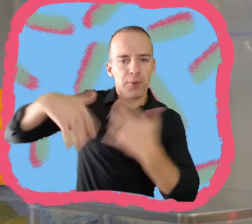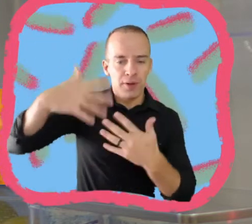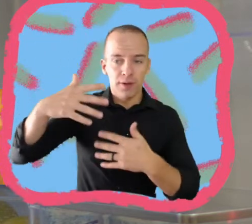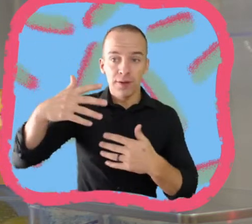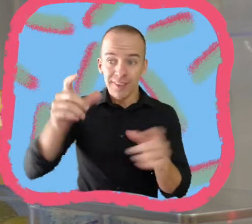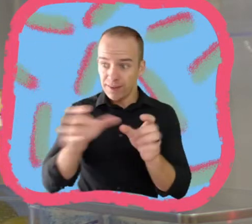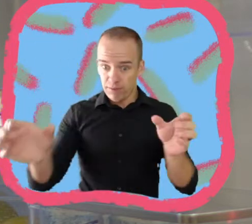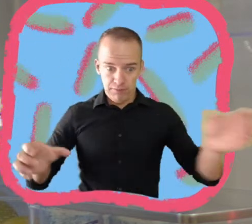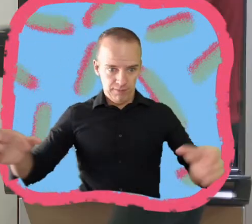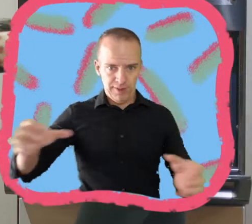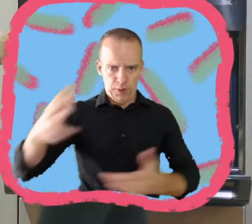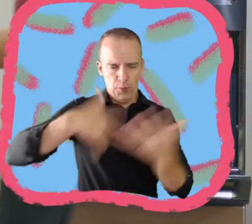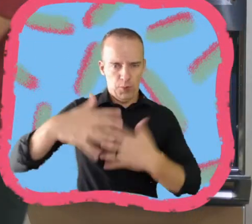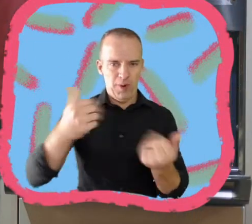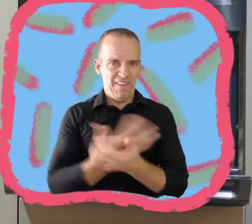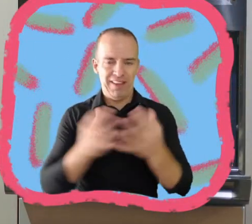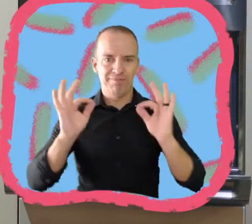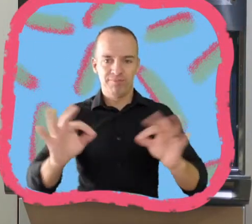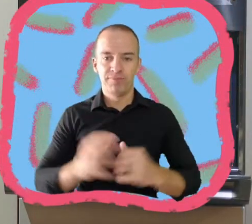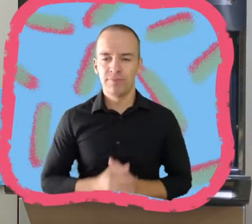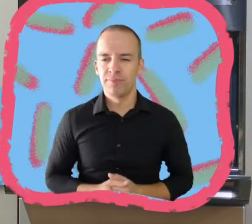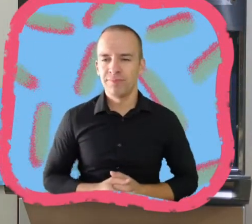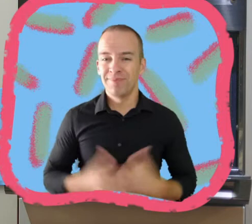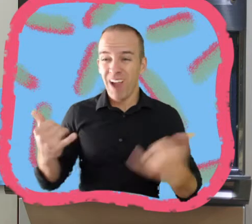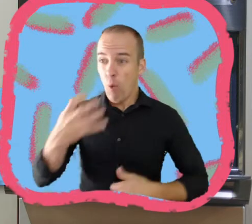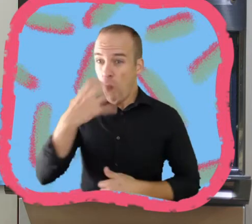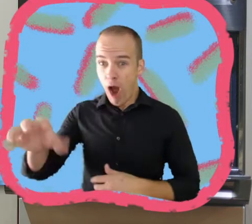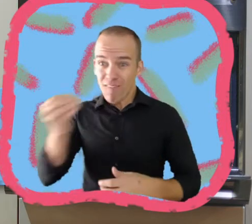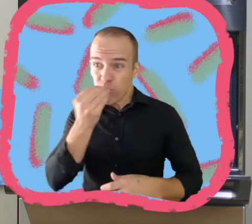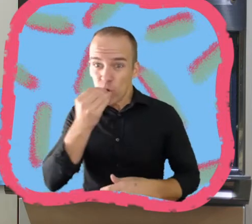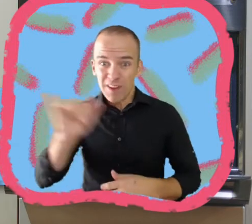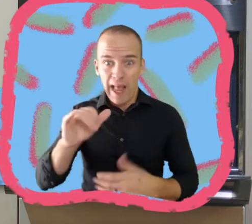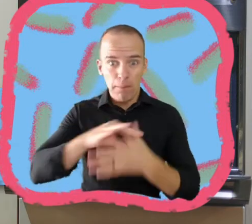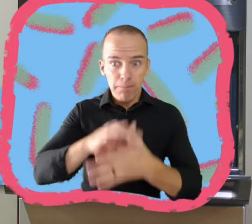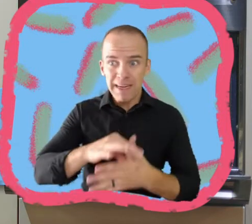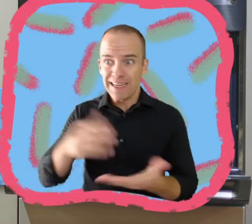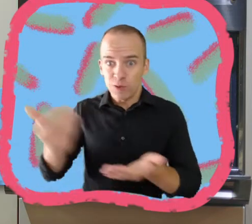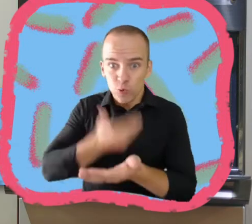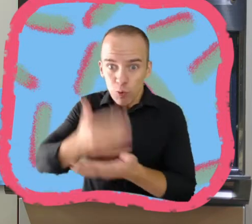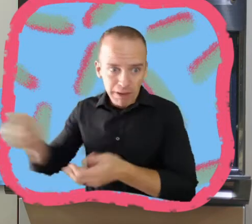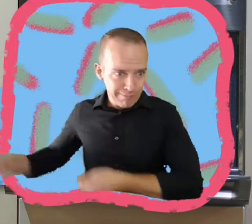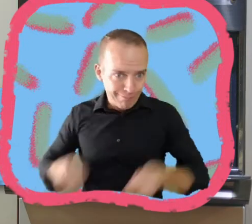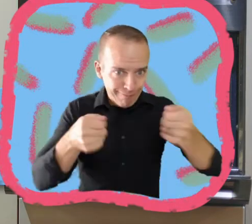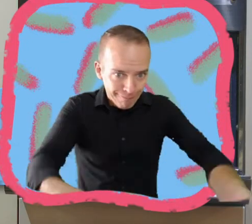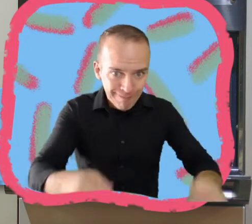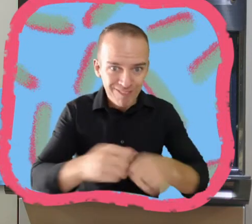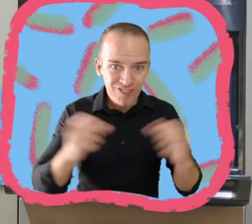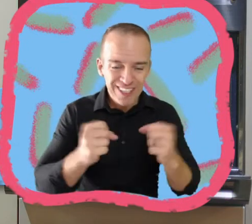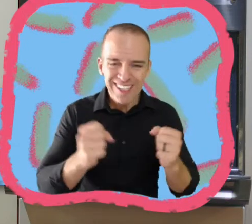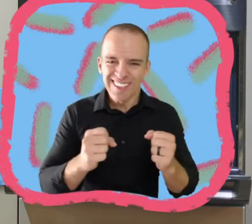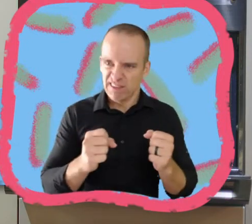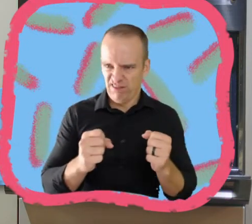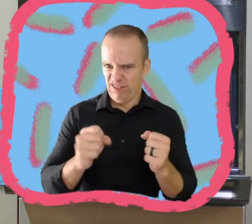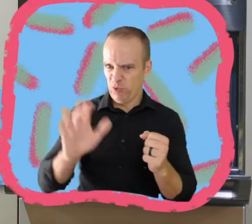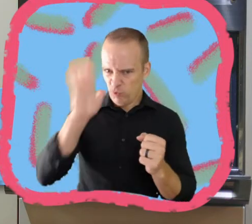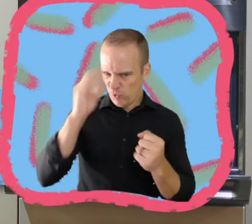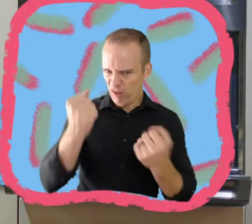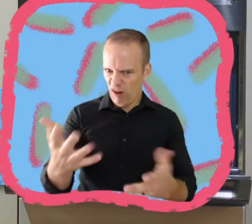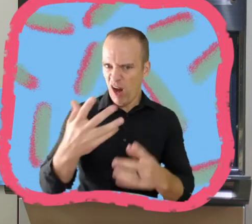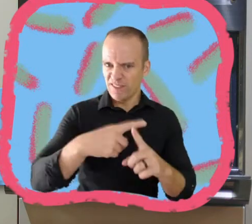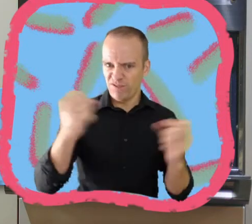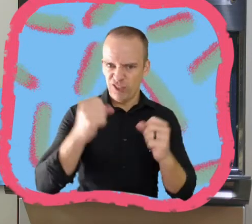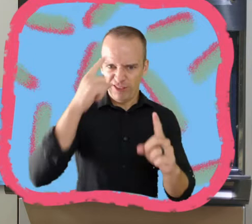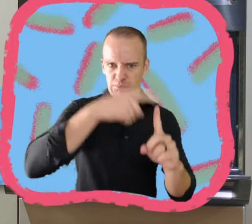have to cool. And try not to place hot food inside the fridge, like roasts or soup. This will raise the temperature inside